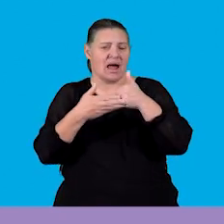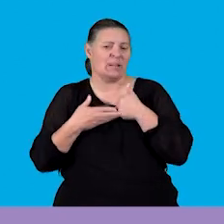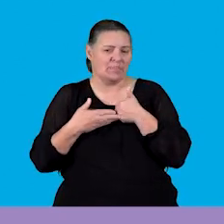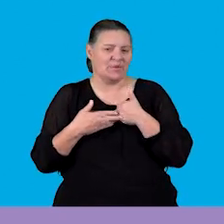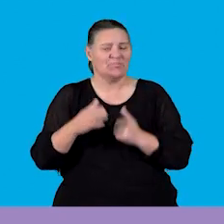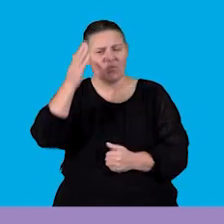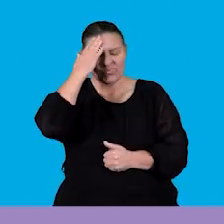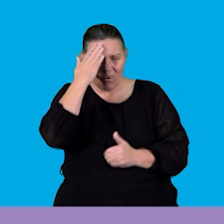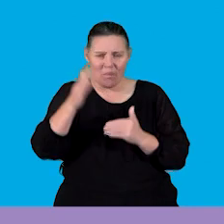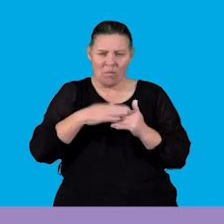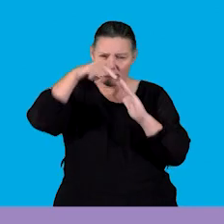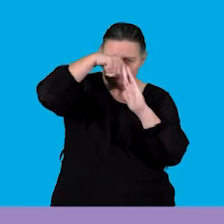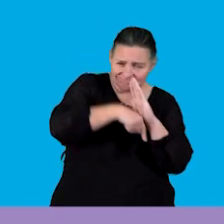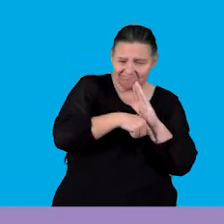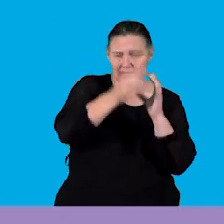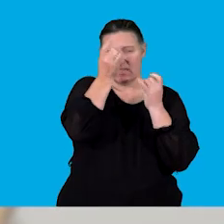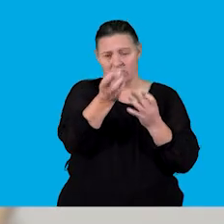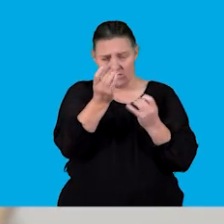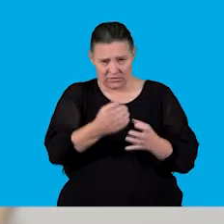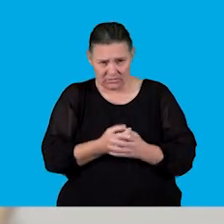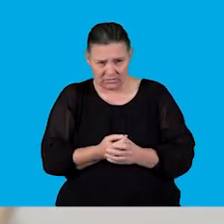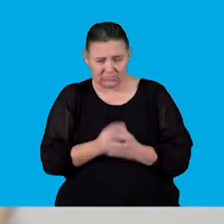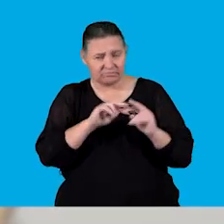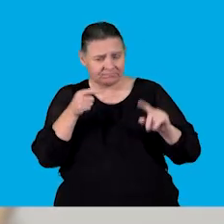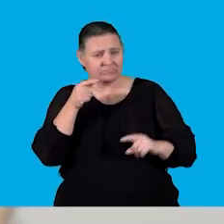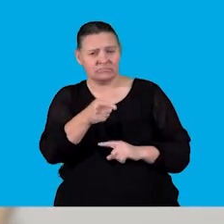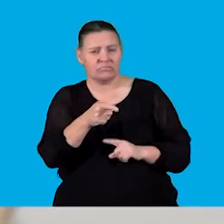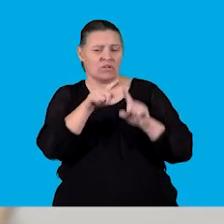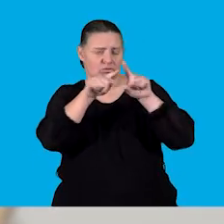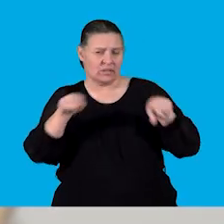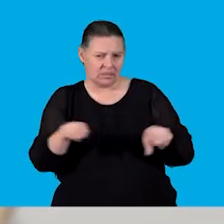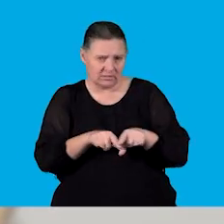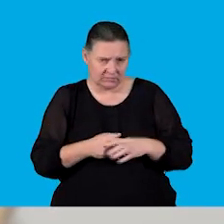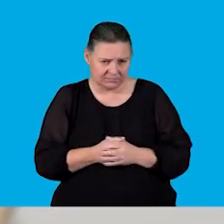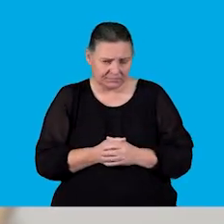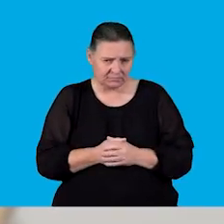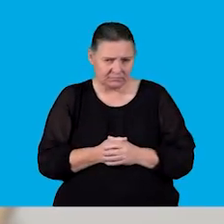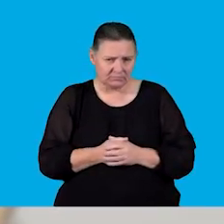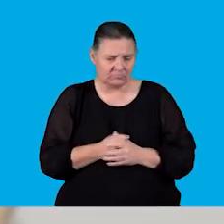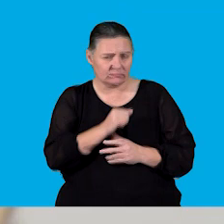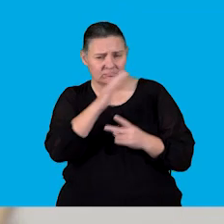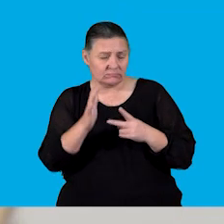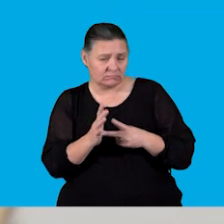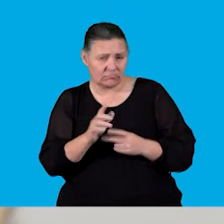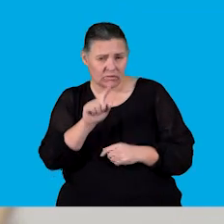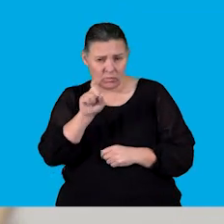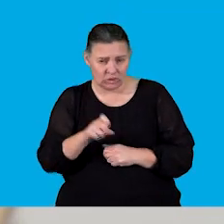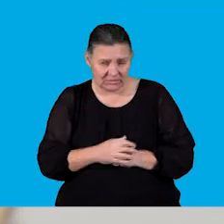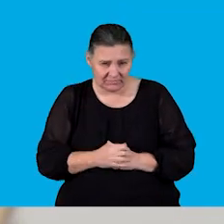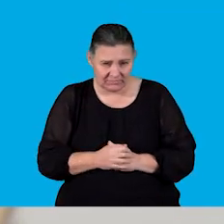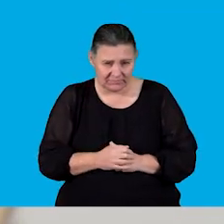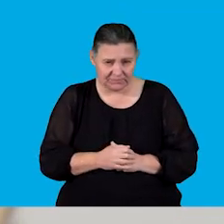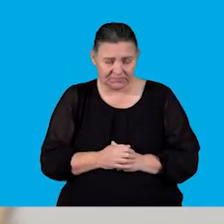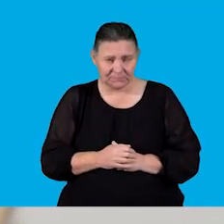properties, helps us know even more information about these triangles. Let's go on to the next